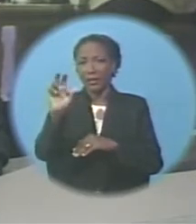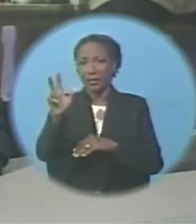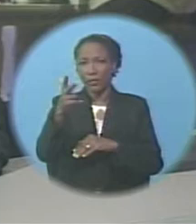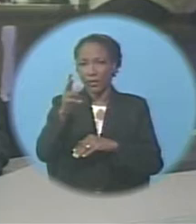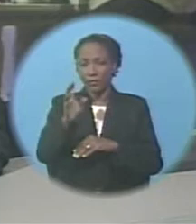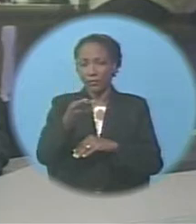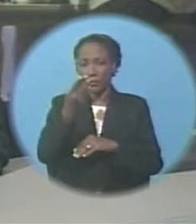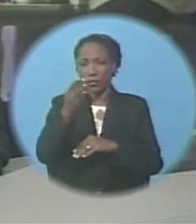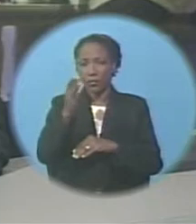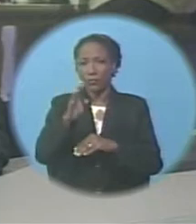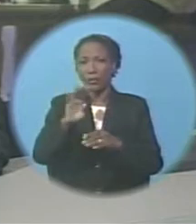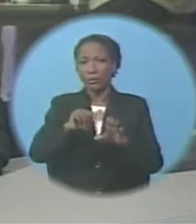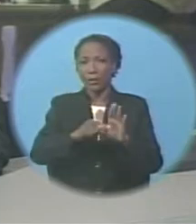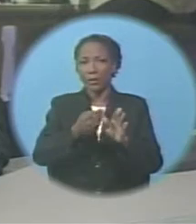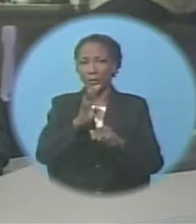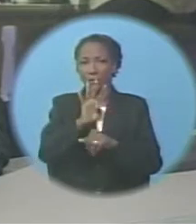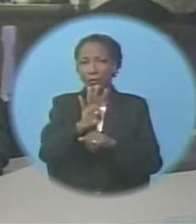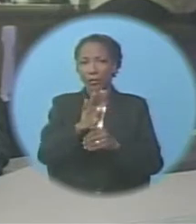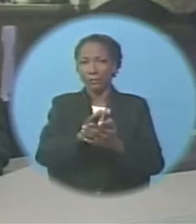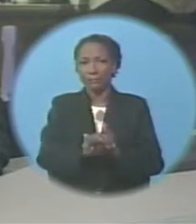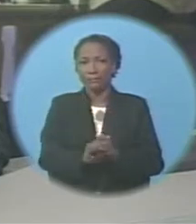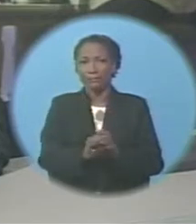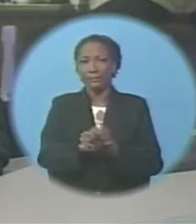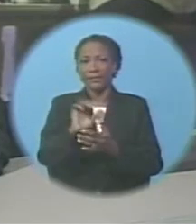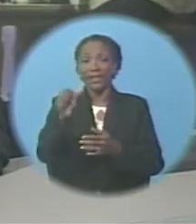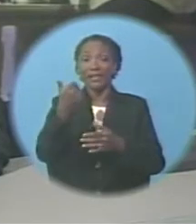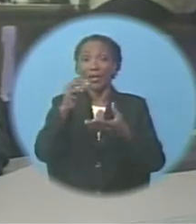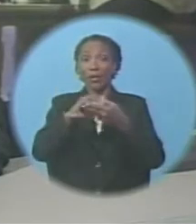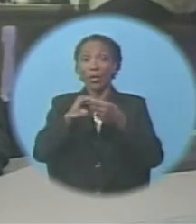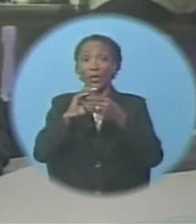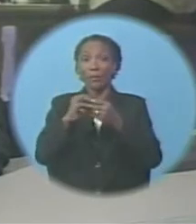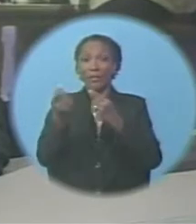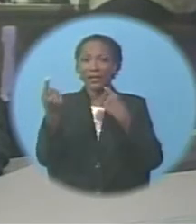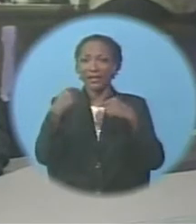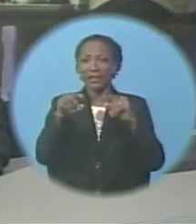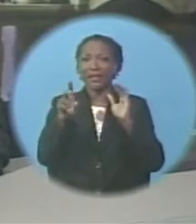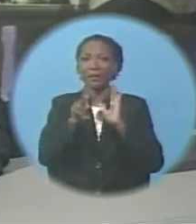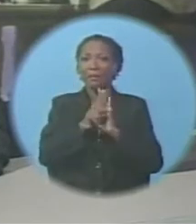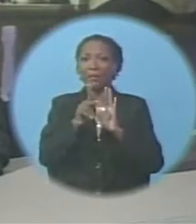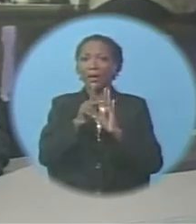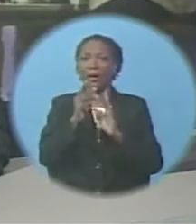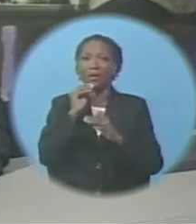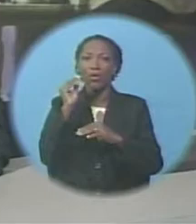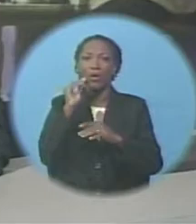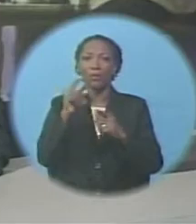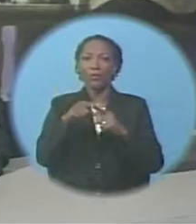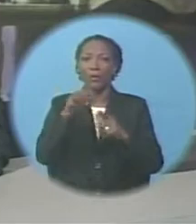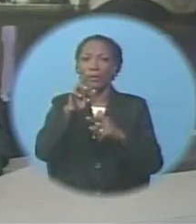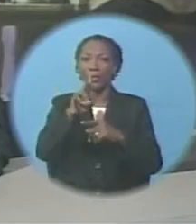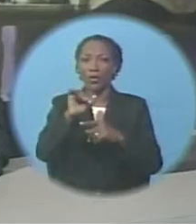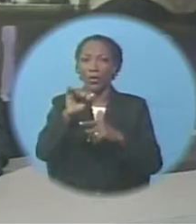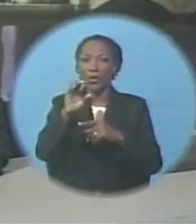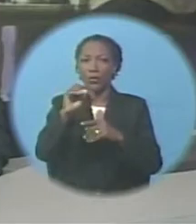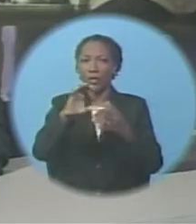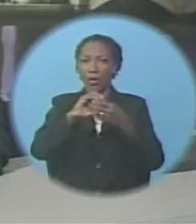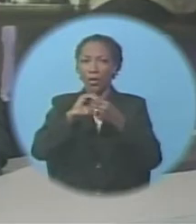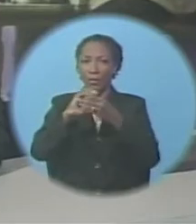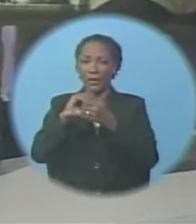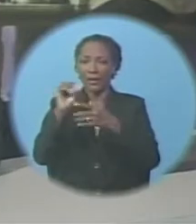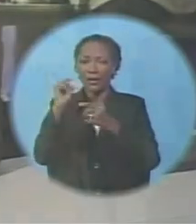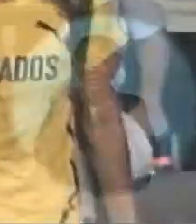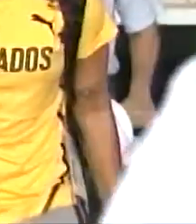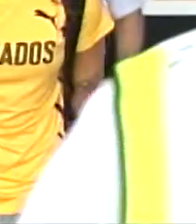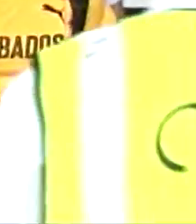4. Well, another Olympian returned home this afternoon from the Rio Olympic Games. Swimmer Lani Cabrera, who